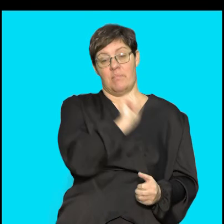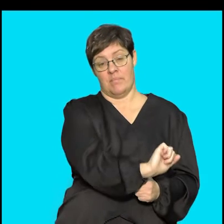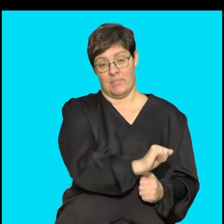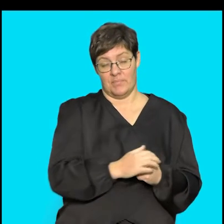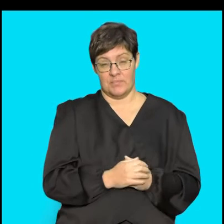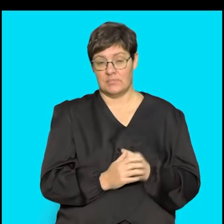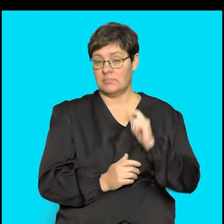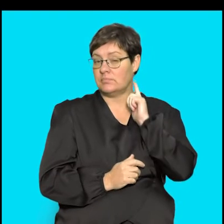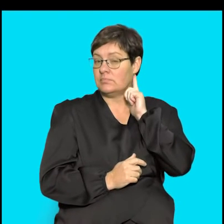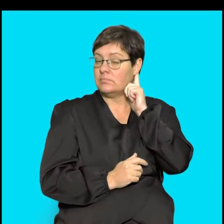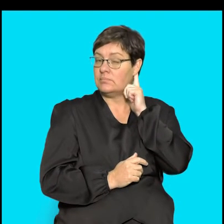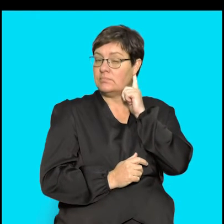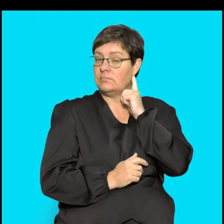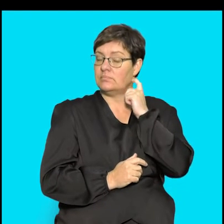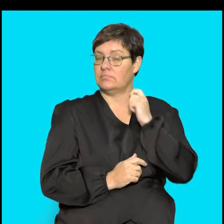volume.